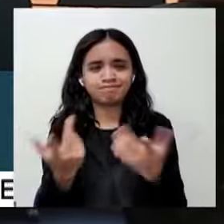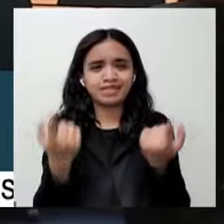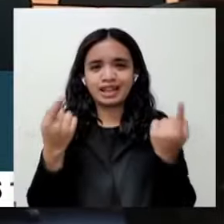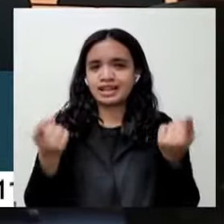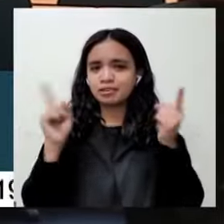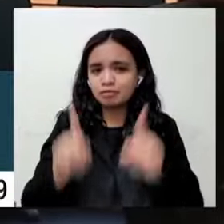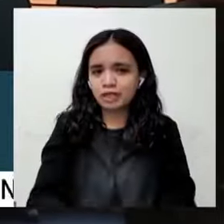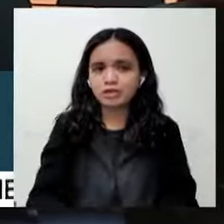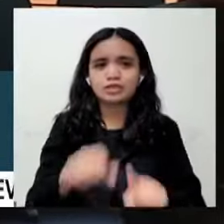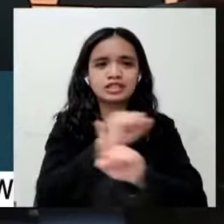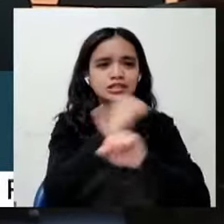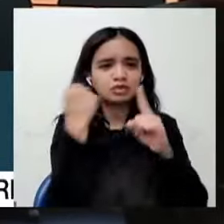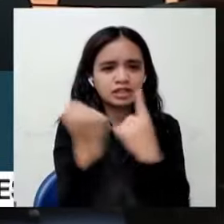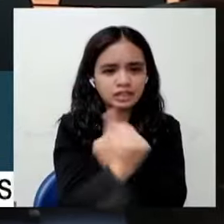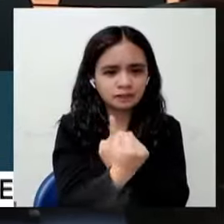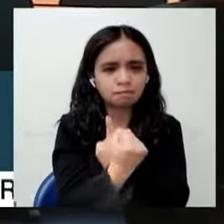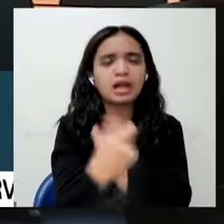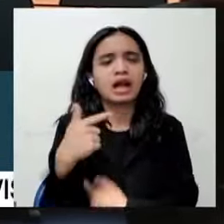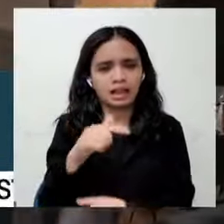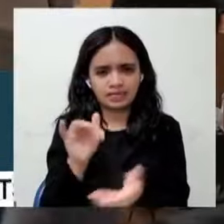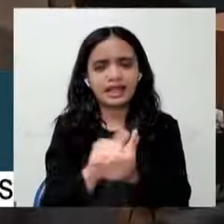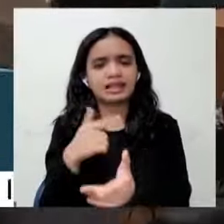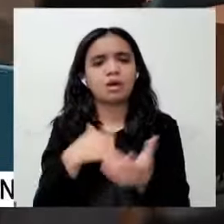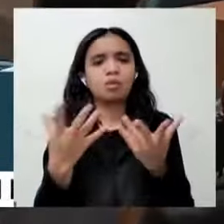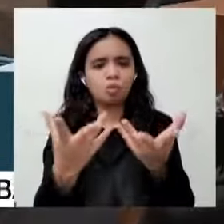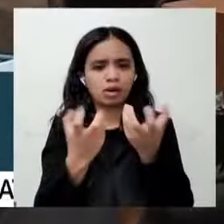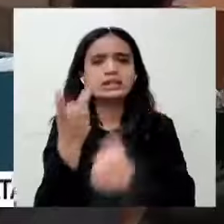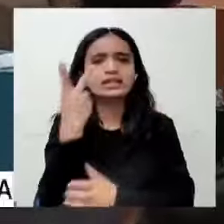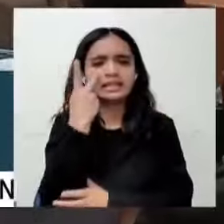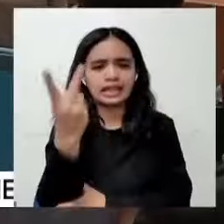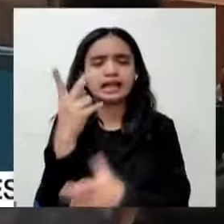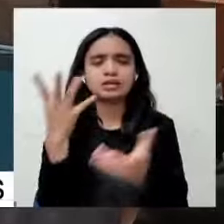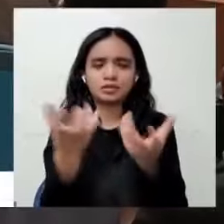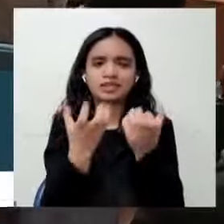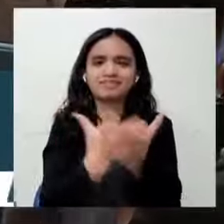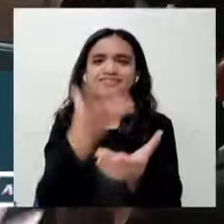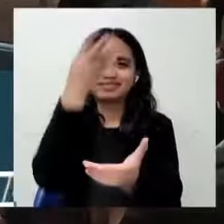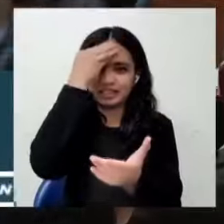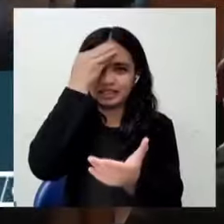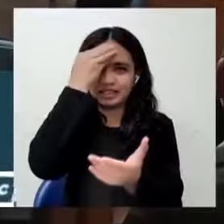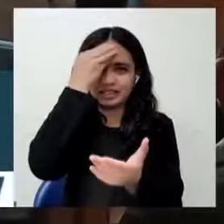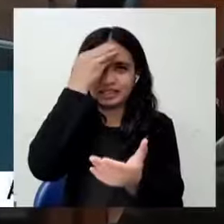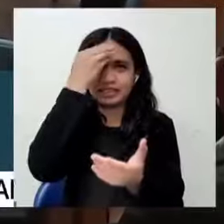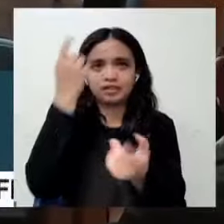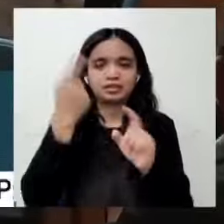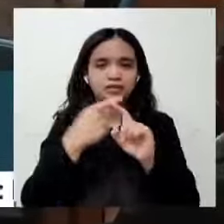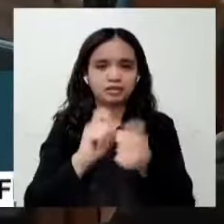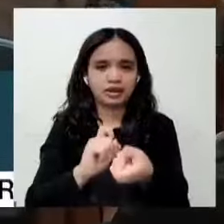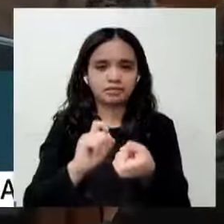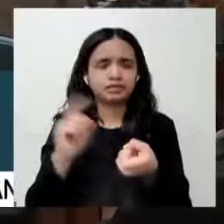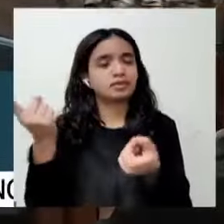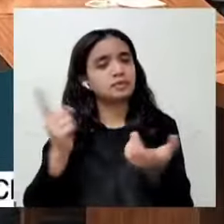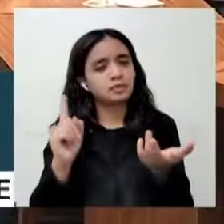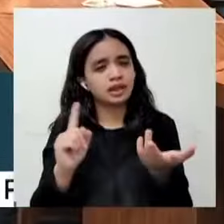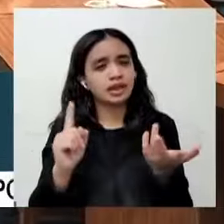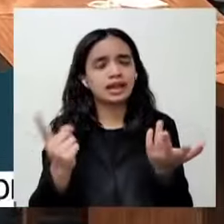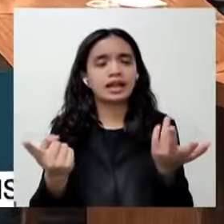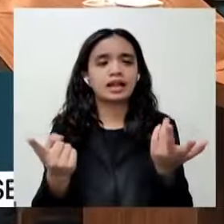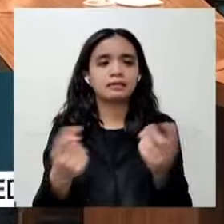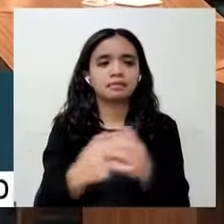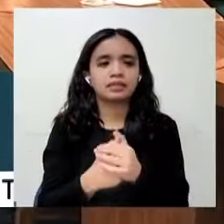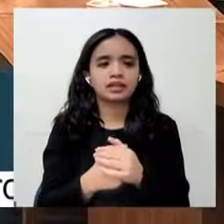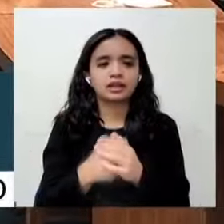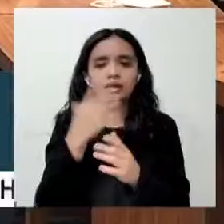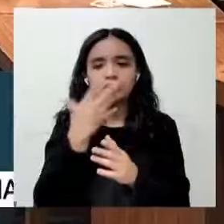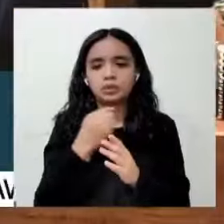situation yet. I want to see, and I want to learn from the veterans, veteran lawmakers. Yeah.